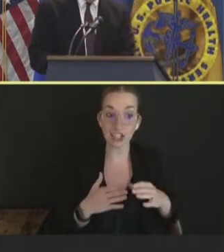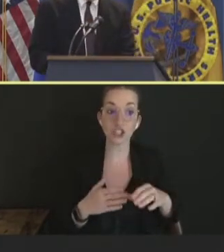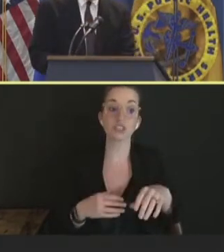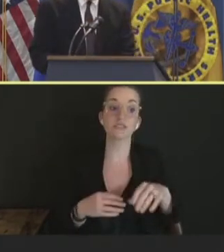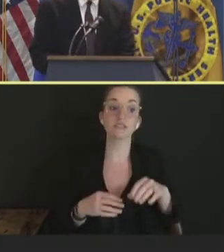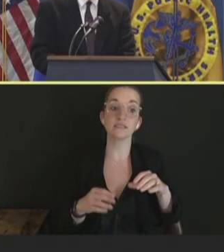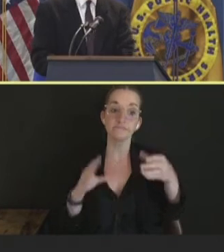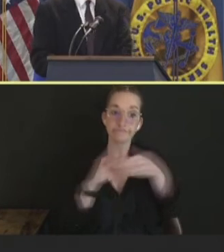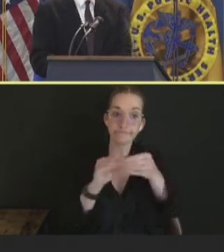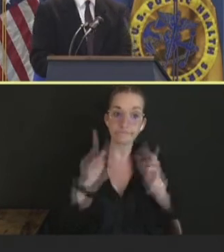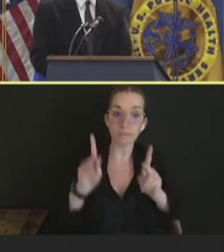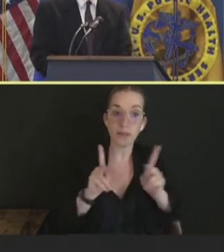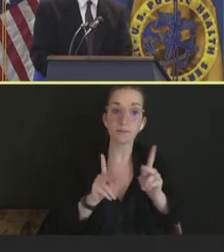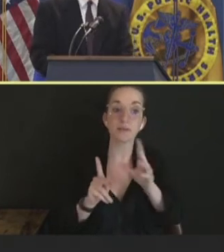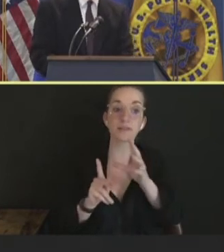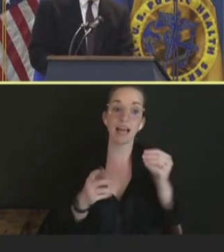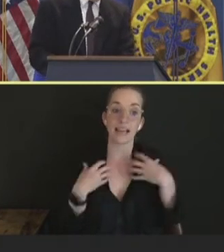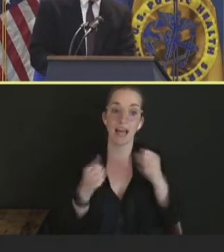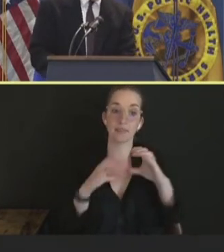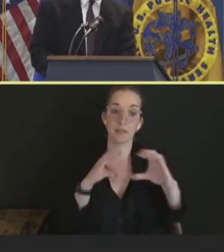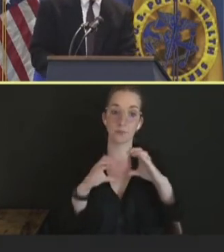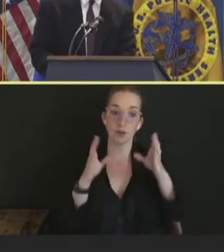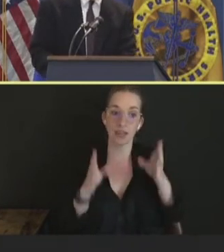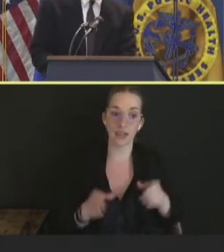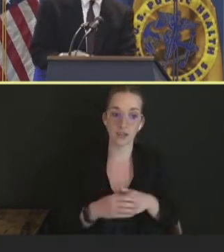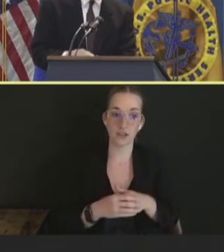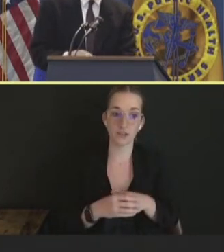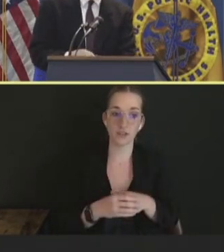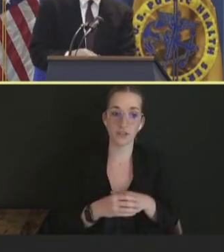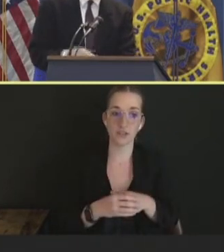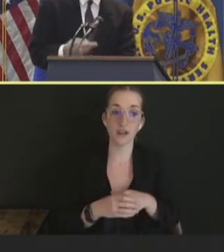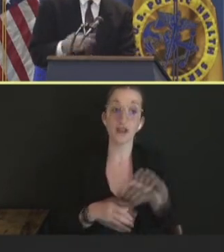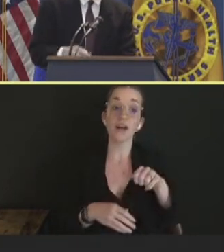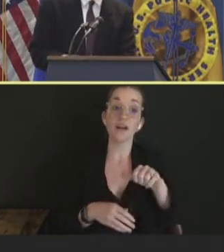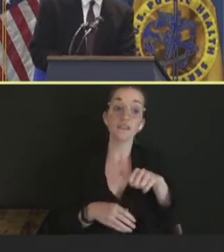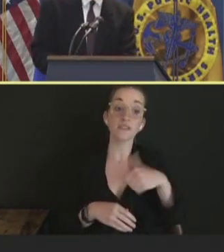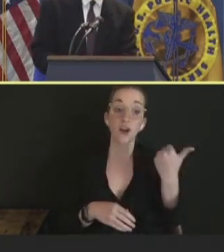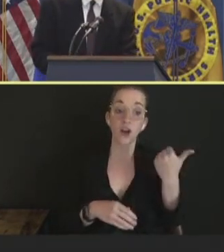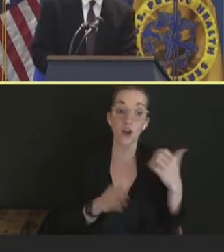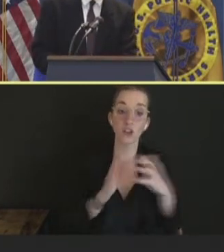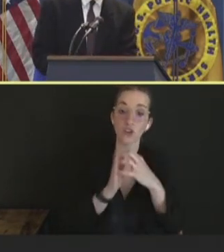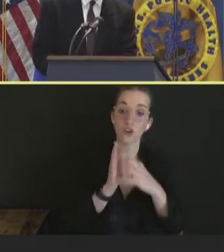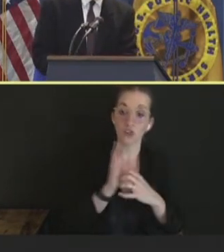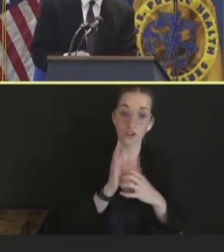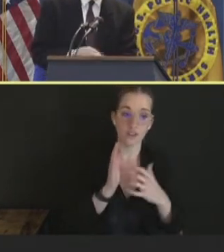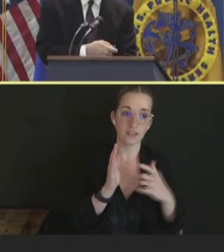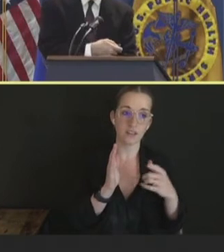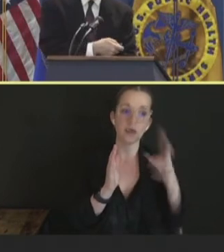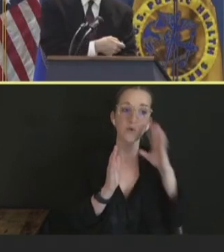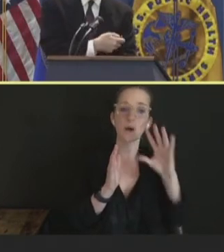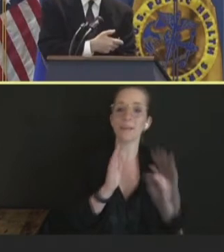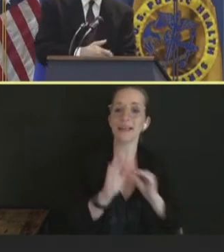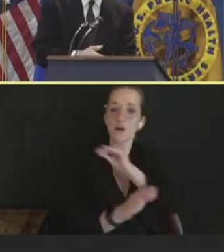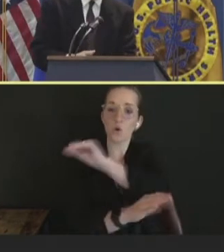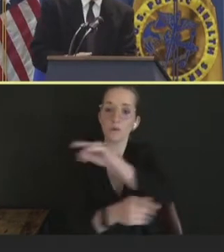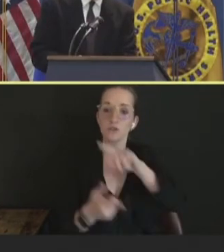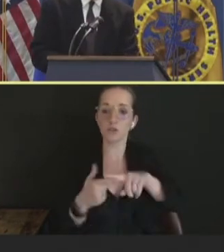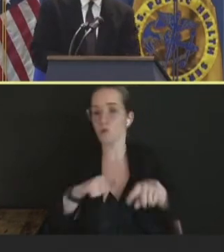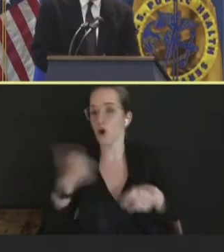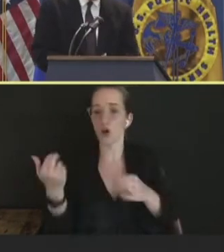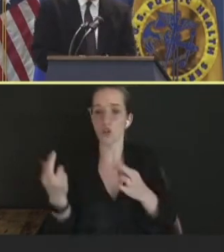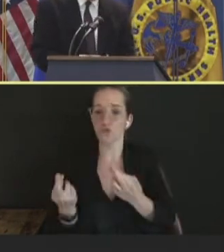you see on there have not been eliminated, but they've been incorporated into another recommendation we'll get to later.